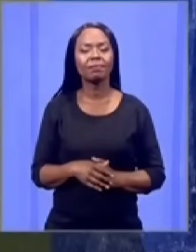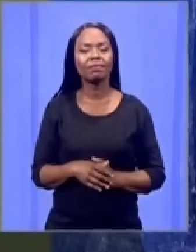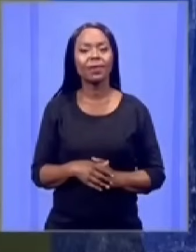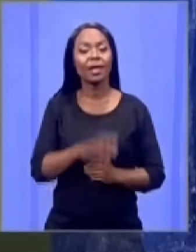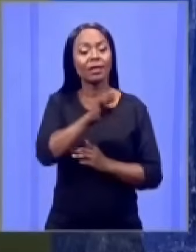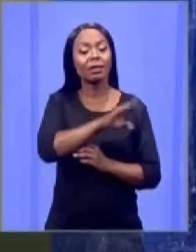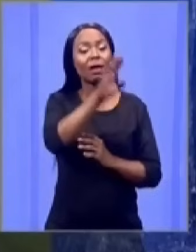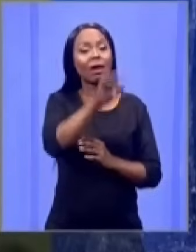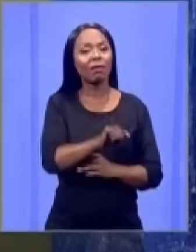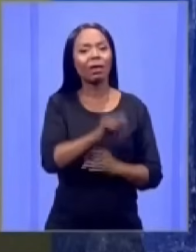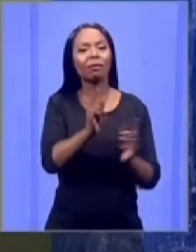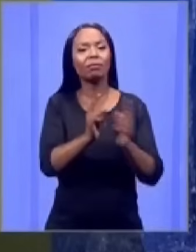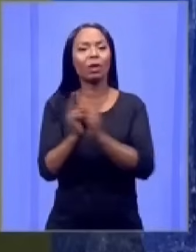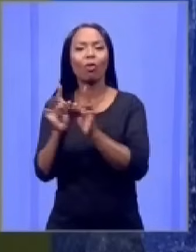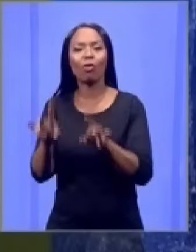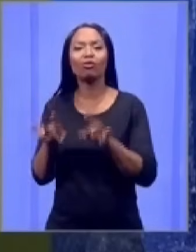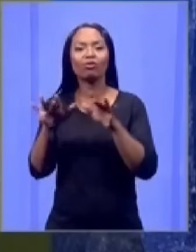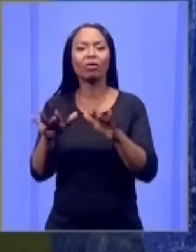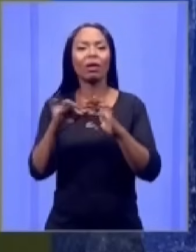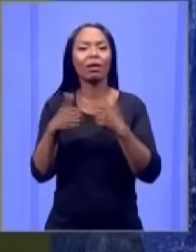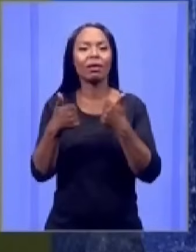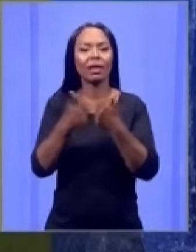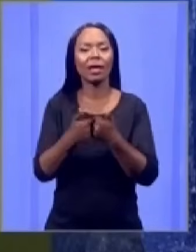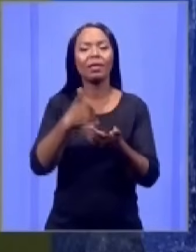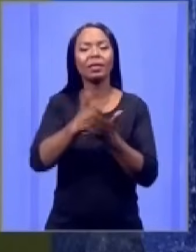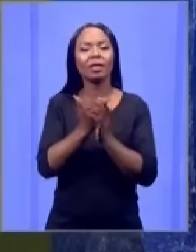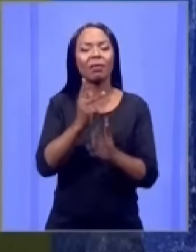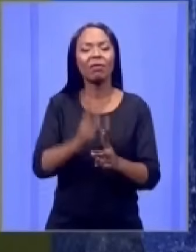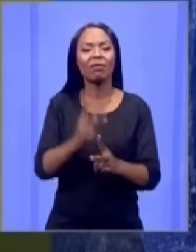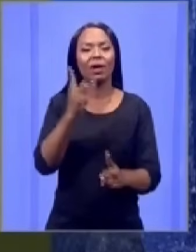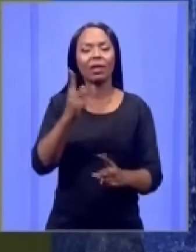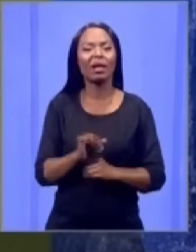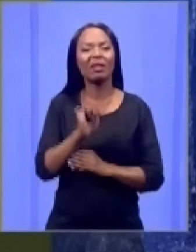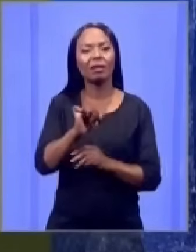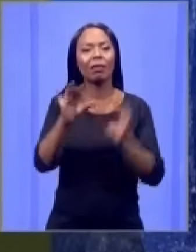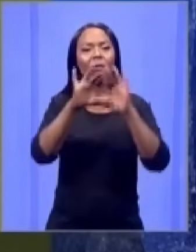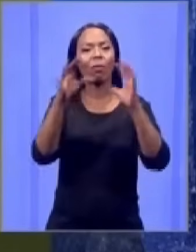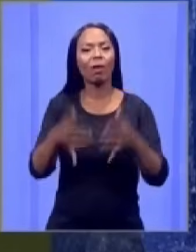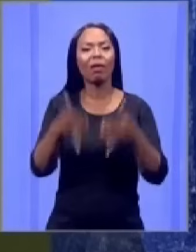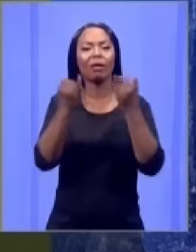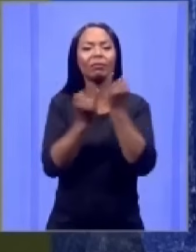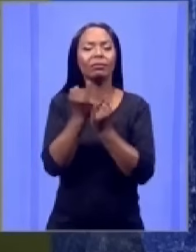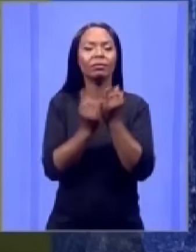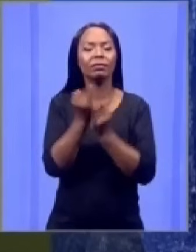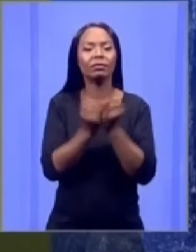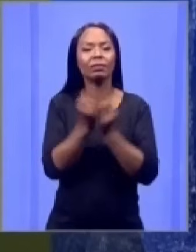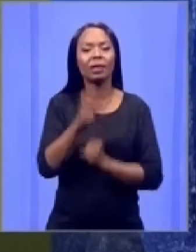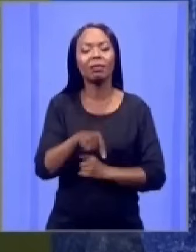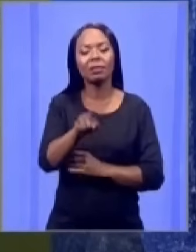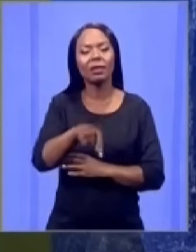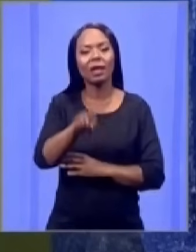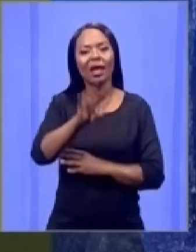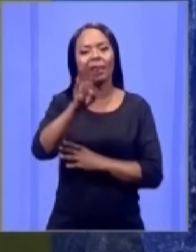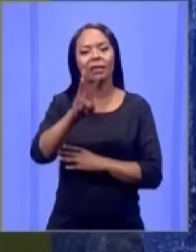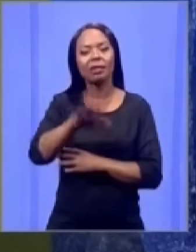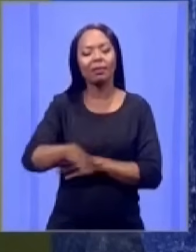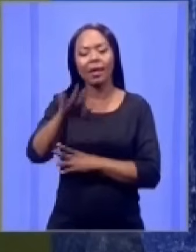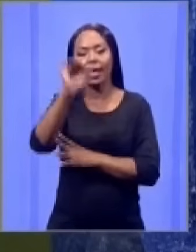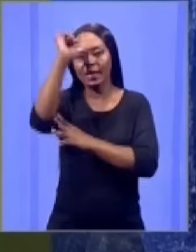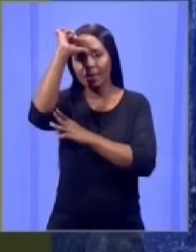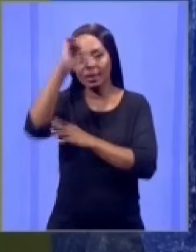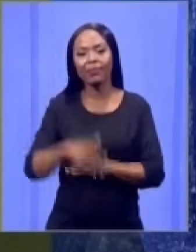Afrika Borwa e tlo bapala le Australia ho di-semi-finale dipapading tsa mohope wa lefatshe wa cricket India ka Labone.